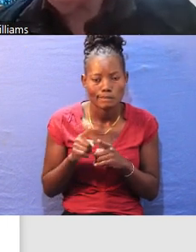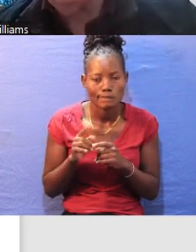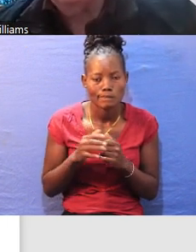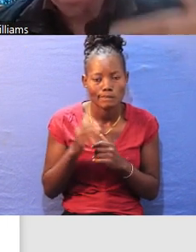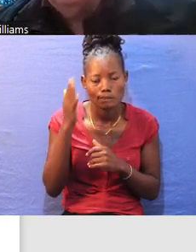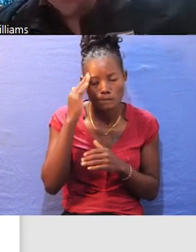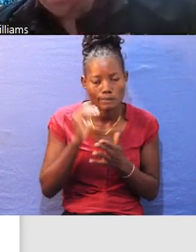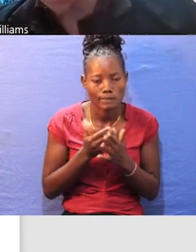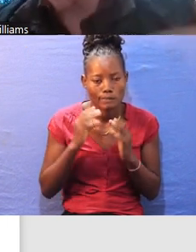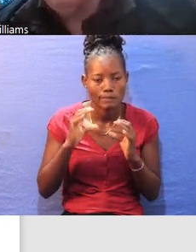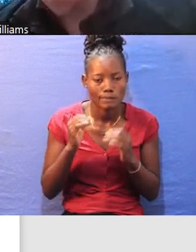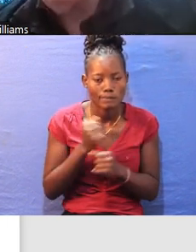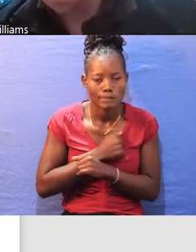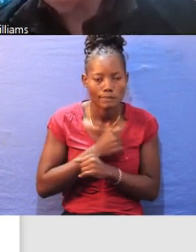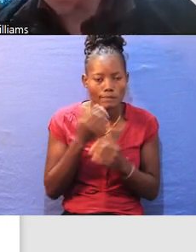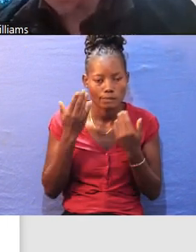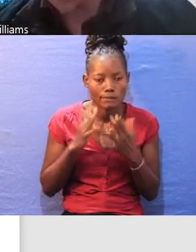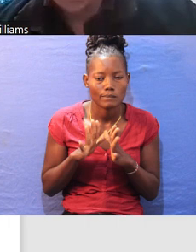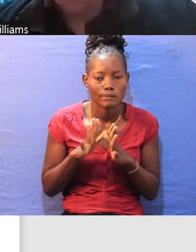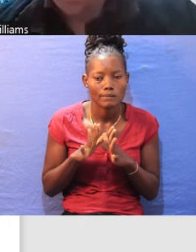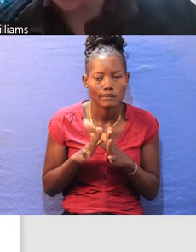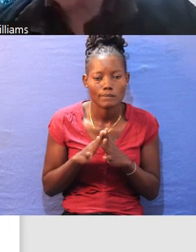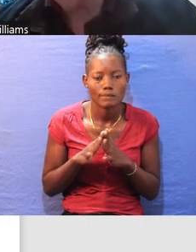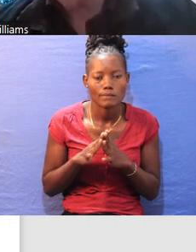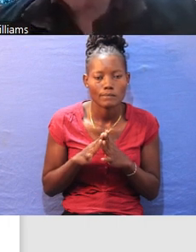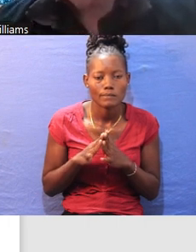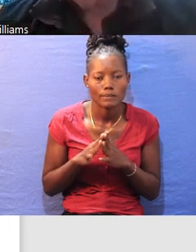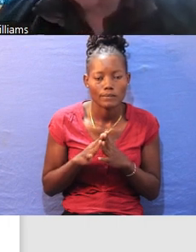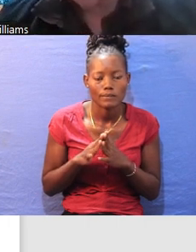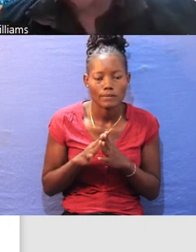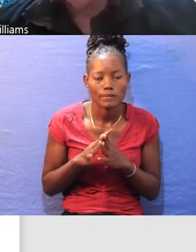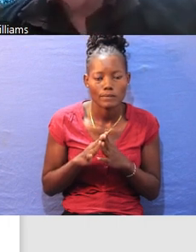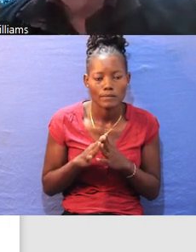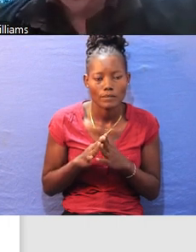a session with some sort of plyometric activity. That's not uncommon.